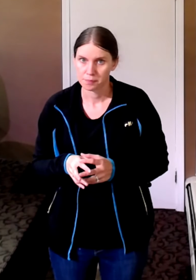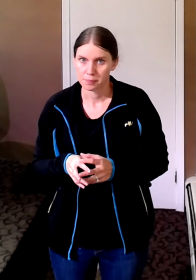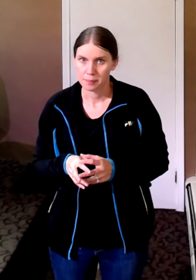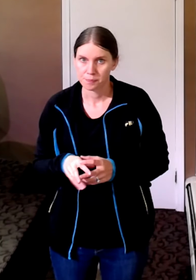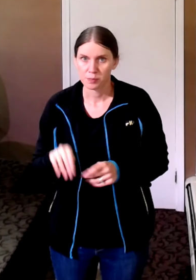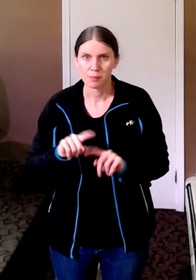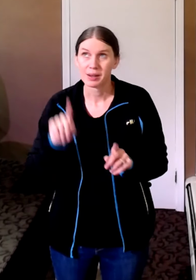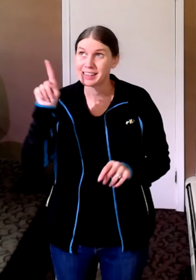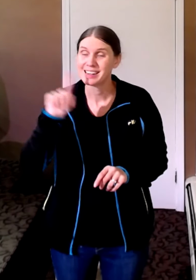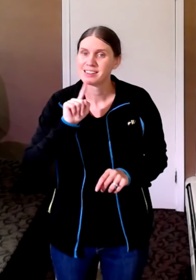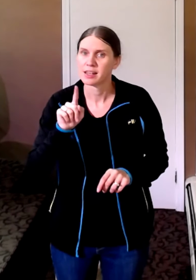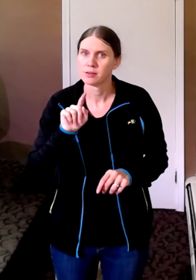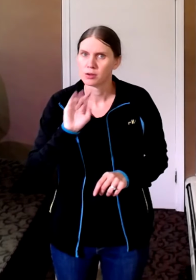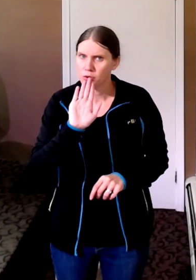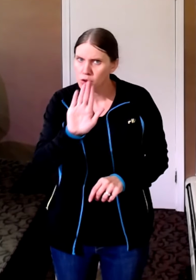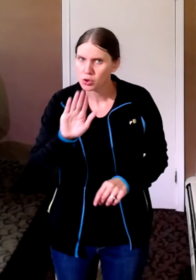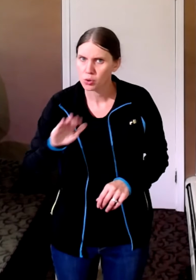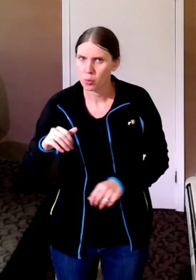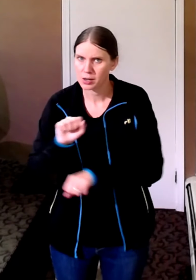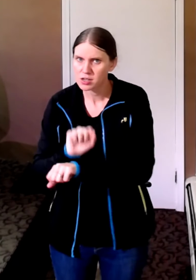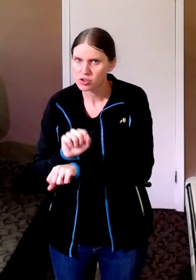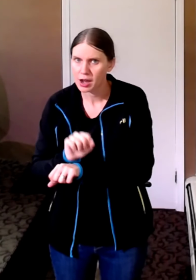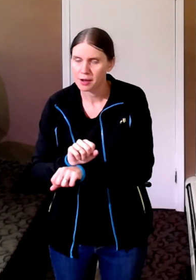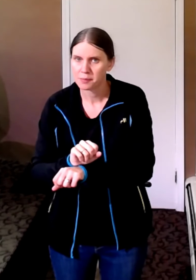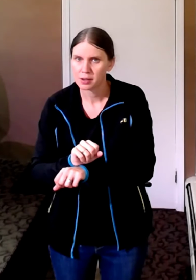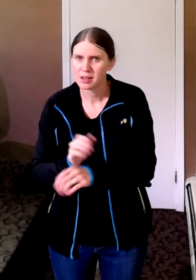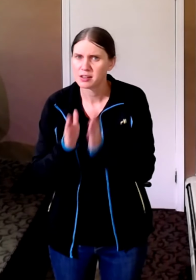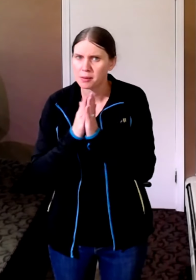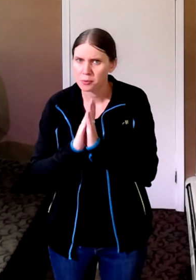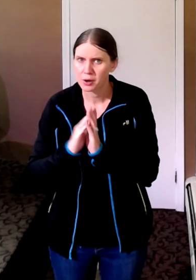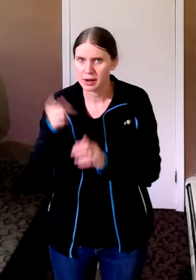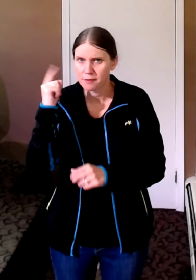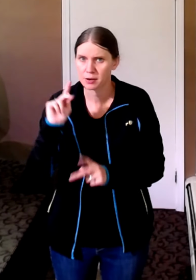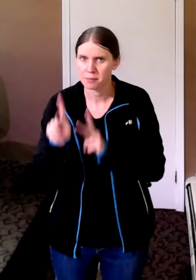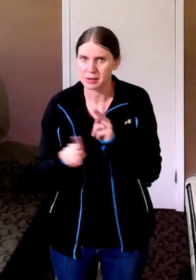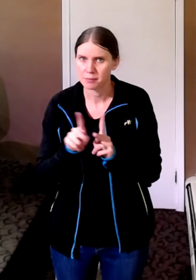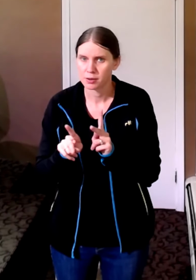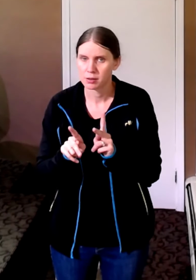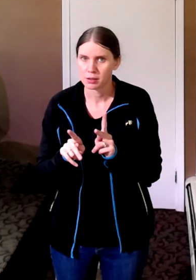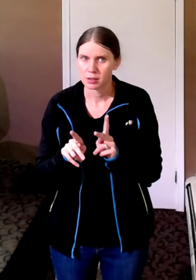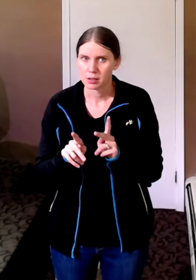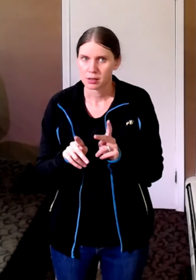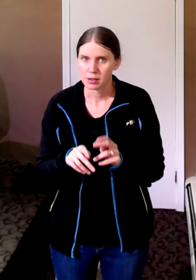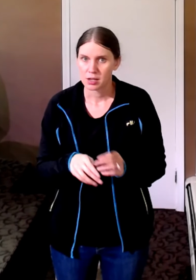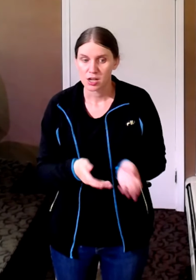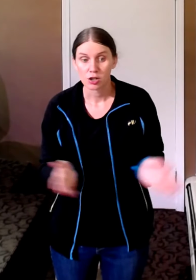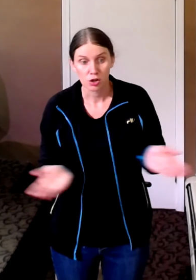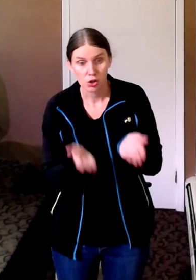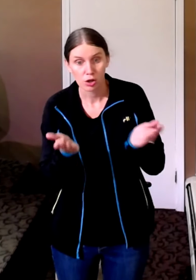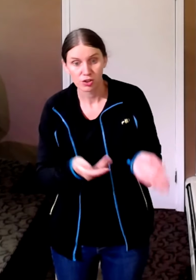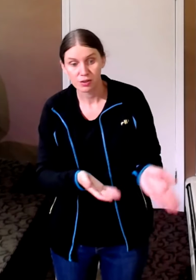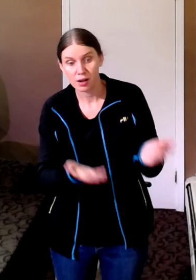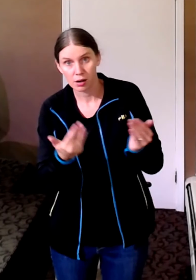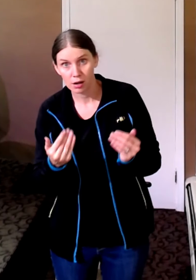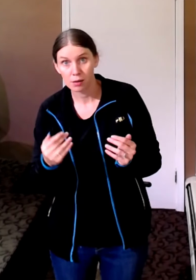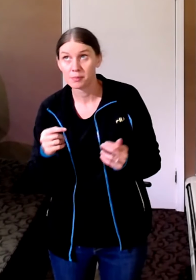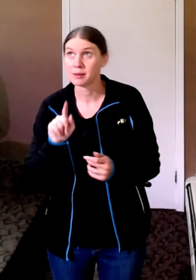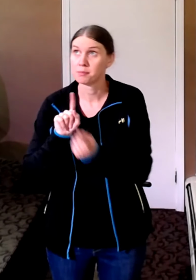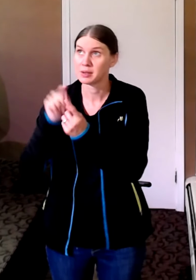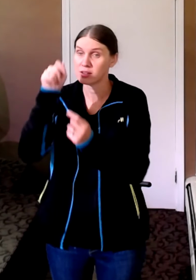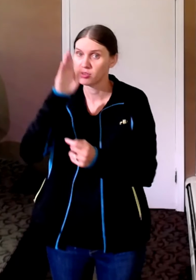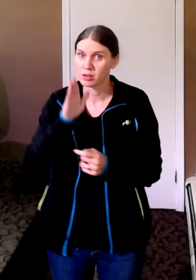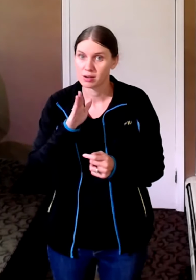Instead, he says, your job is to intercede for those people and to get them on the other side so I don't have to do that